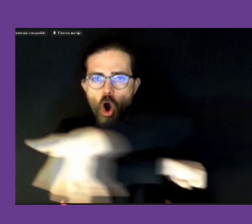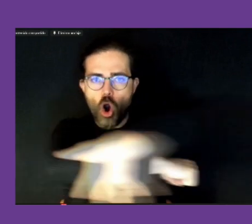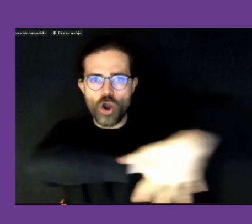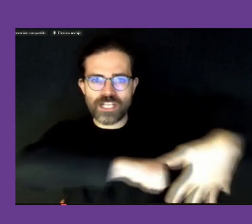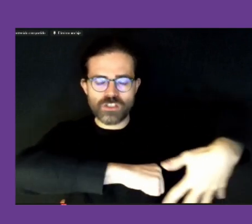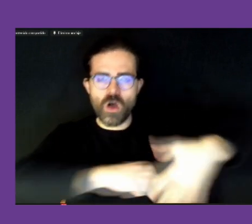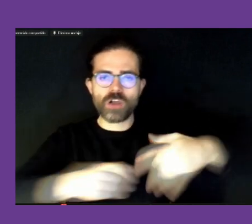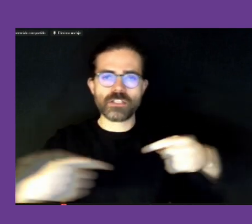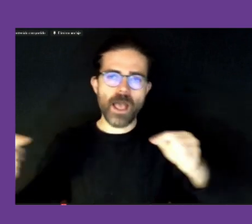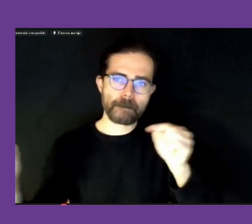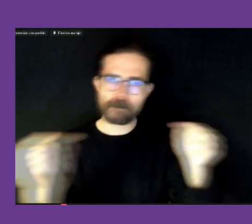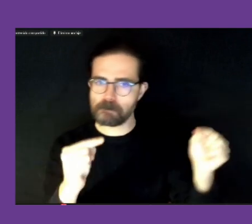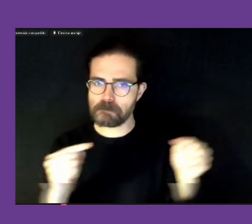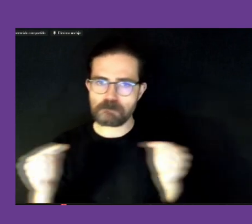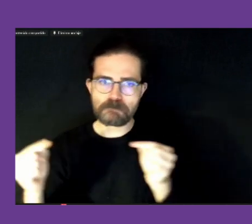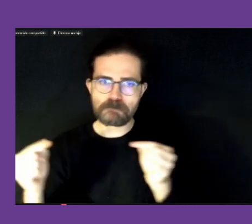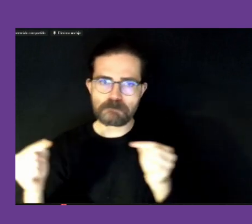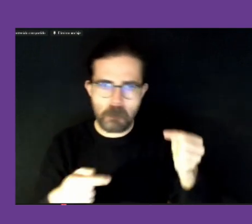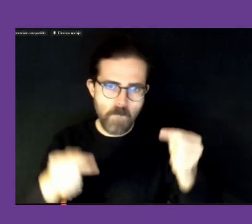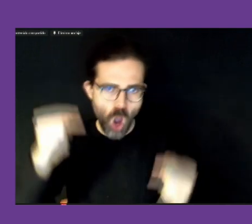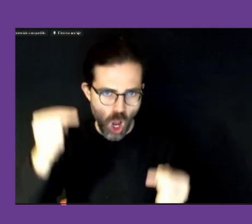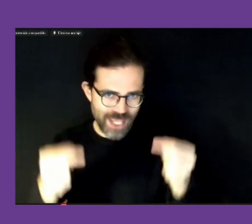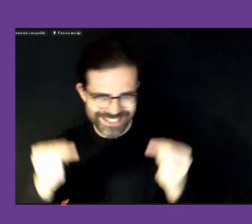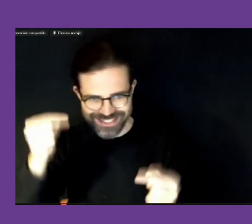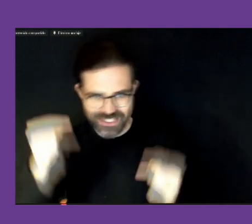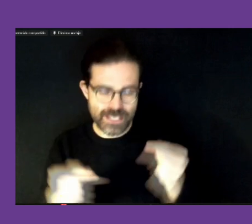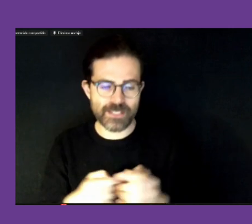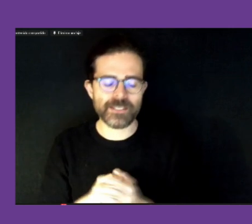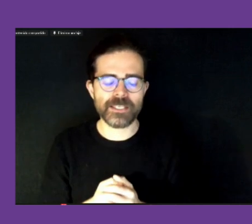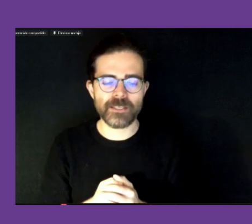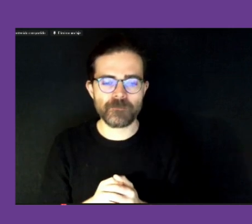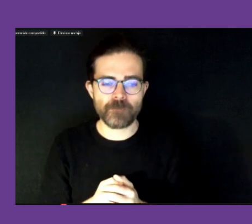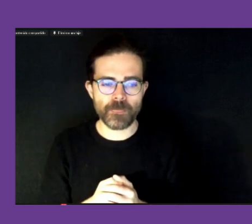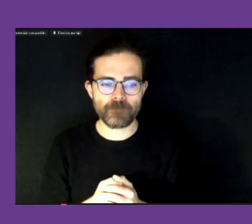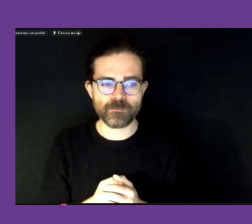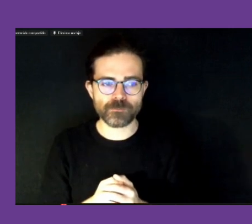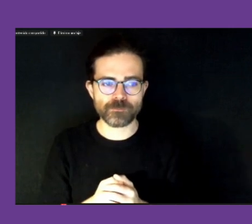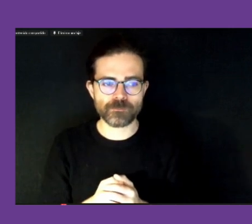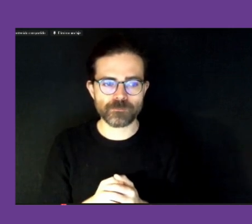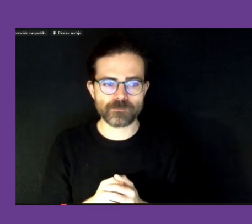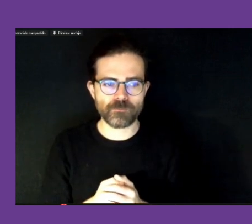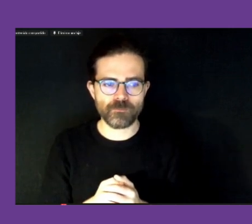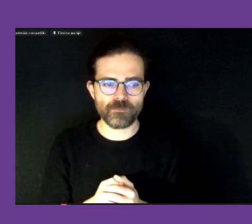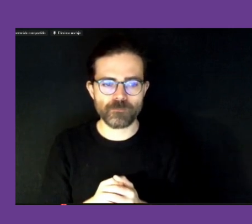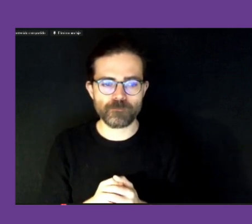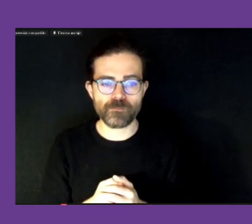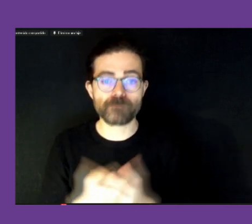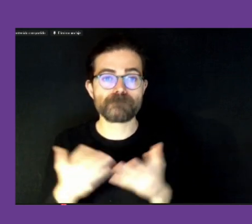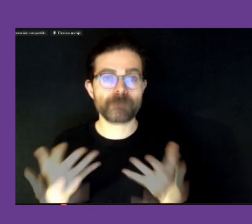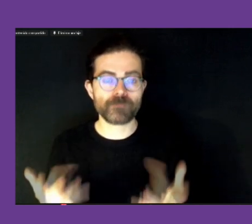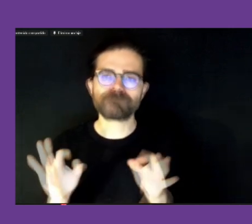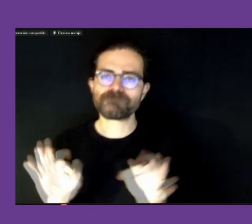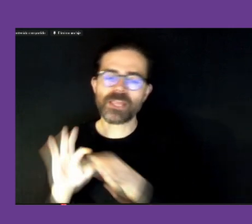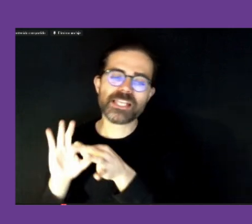with they are as you know, the Consumer Association represent in standardization. So this relates to